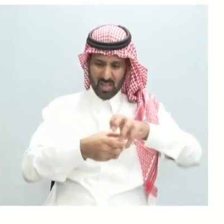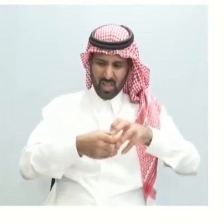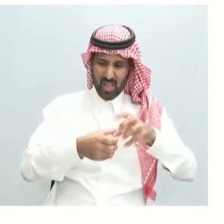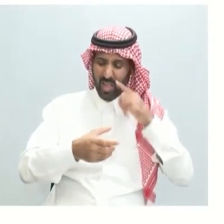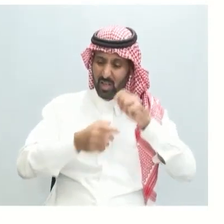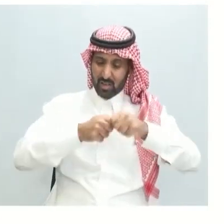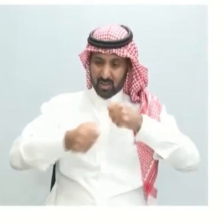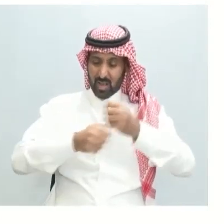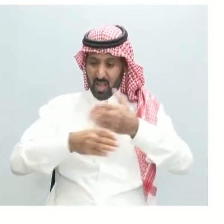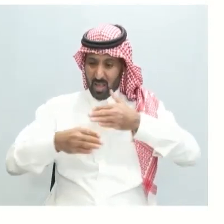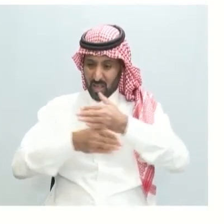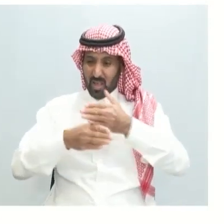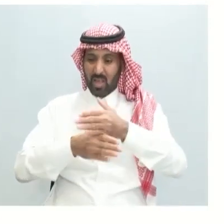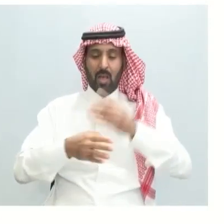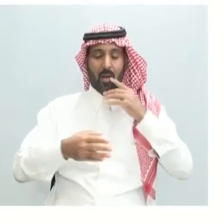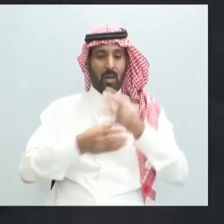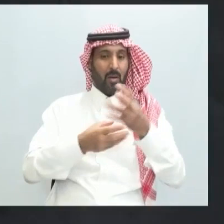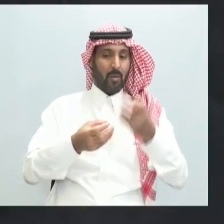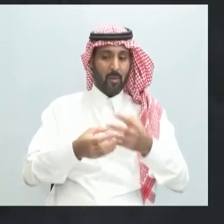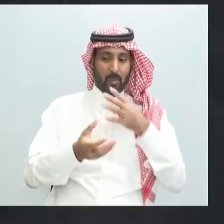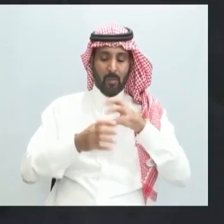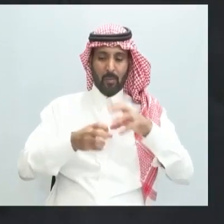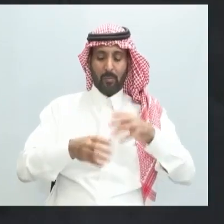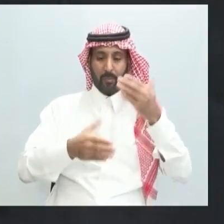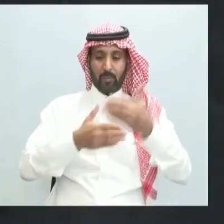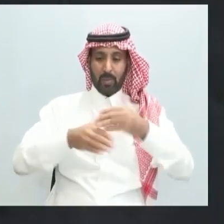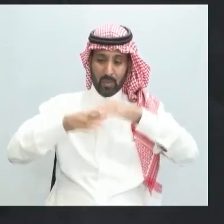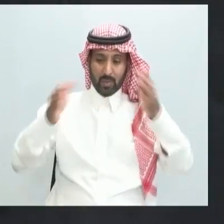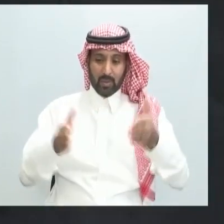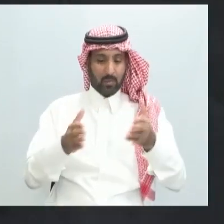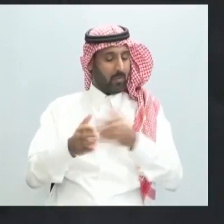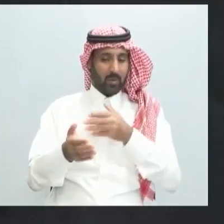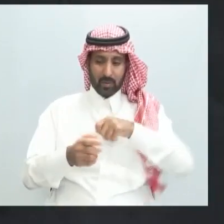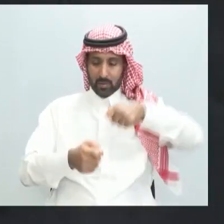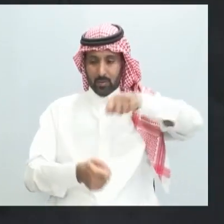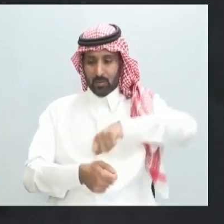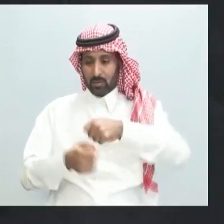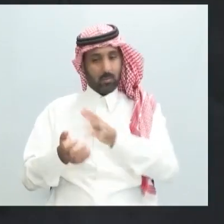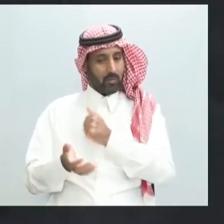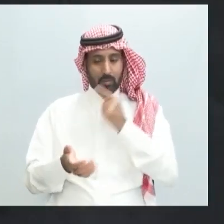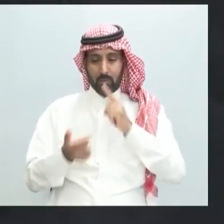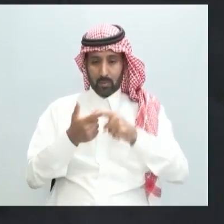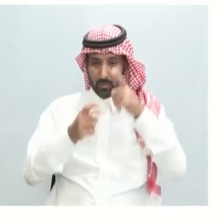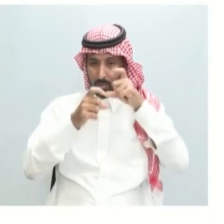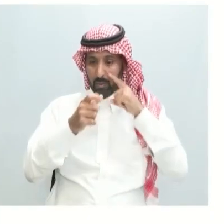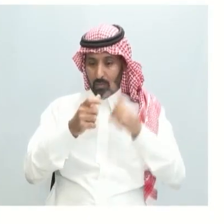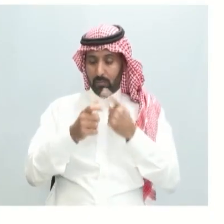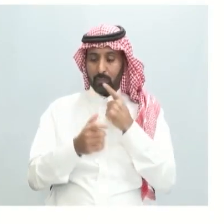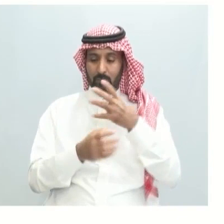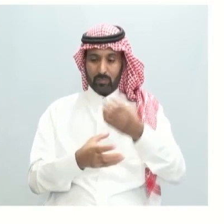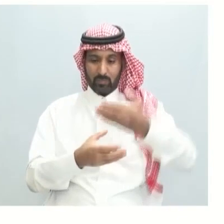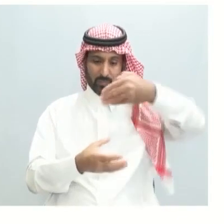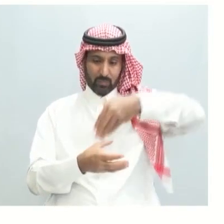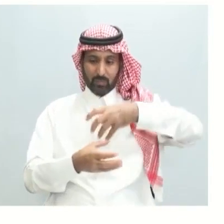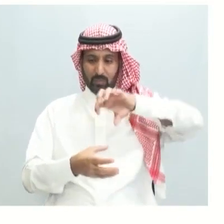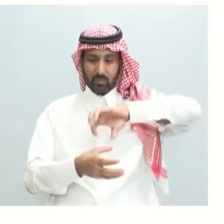and grass. It's not built from bricks, of course, or cement. So, as you can see in the picture, it's made